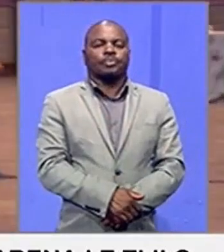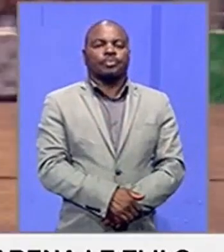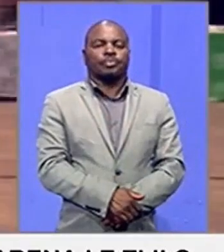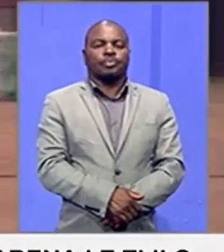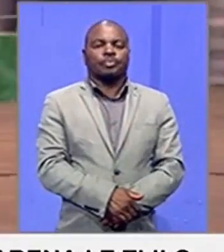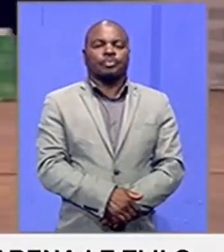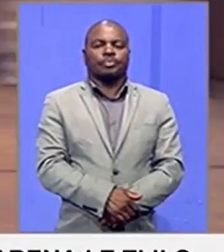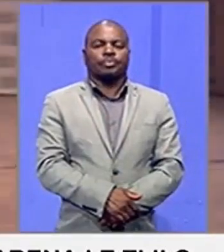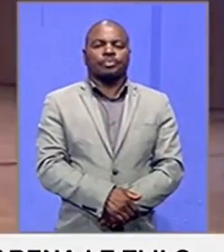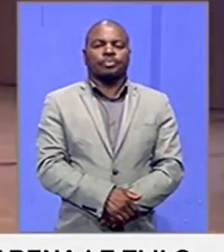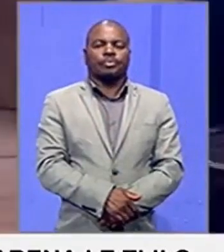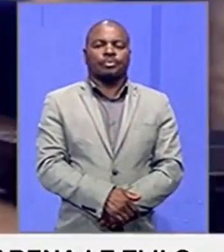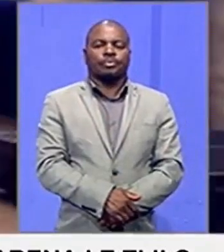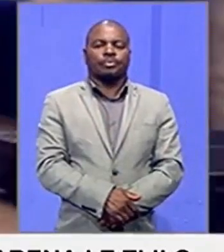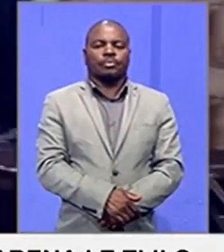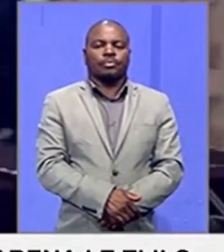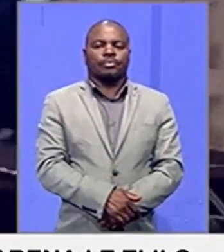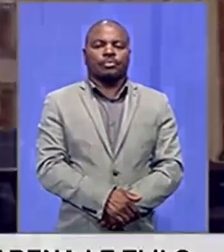News, Rustenburg.